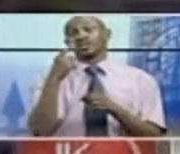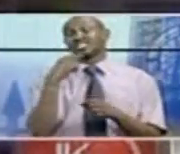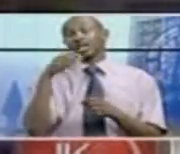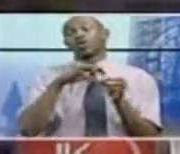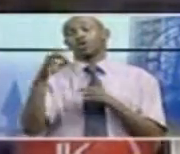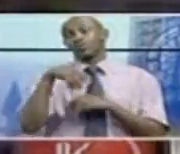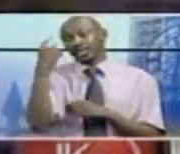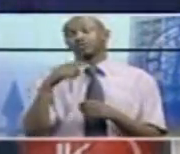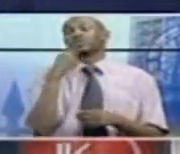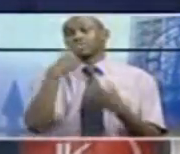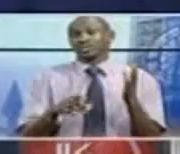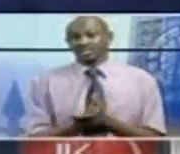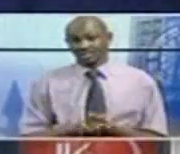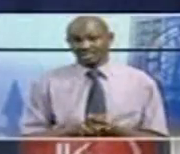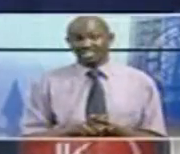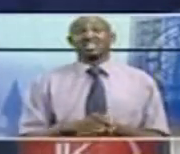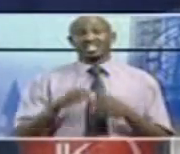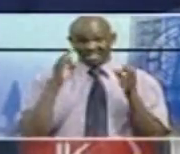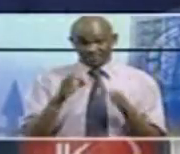be saying? If they were wrong,